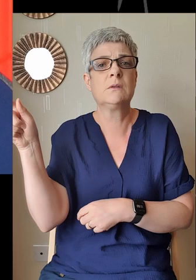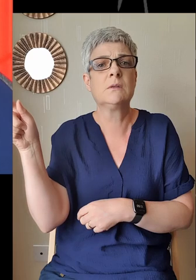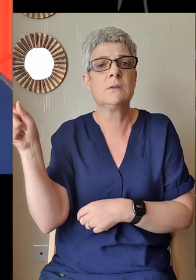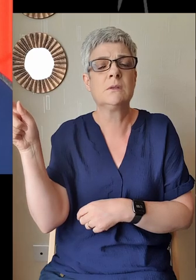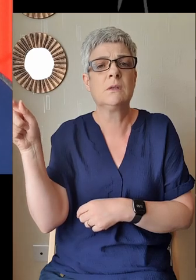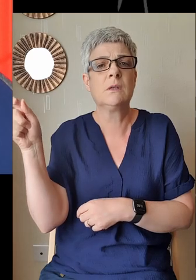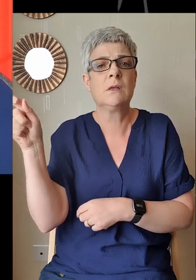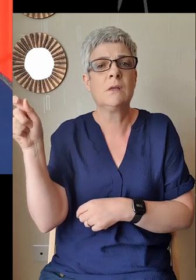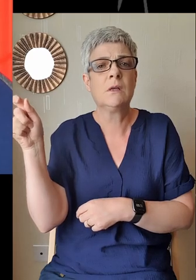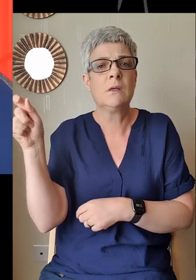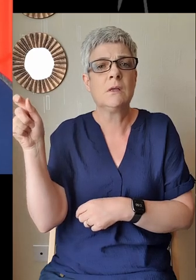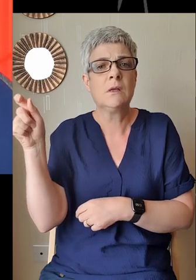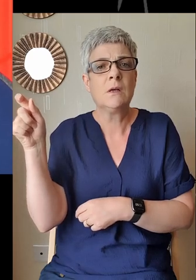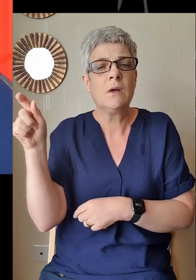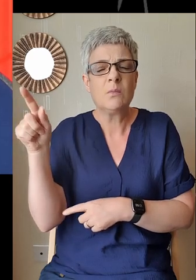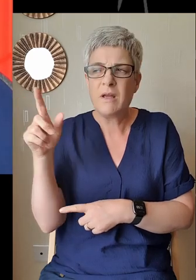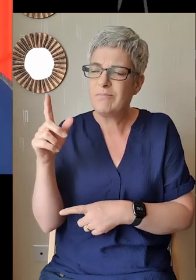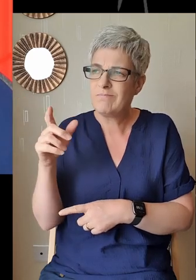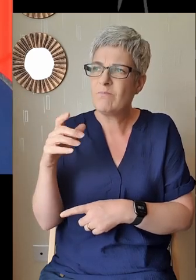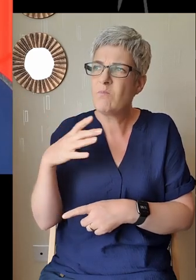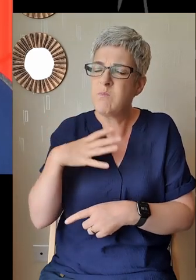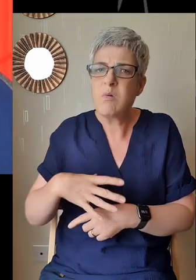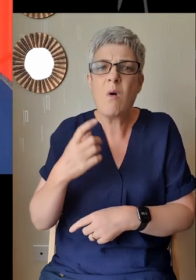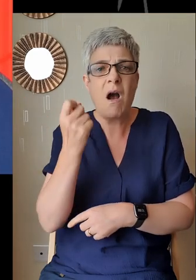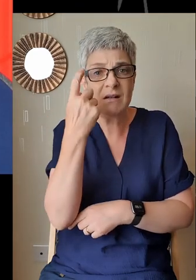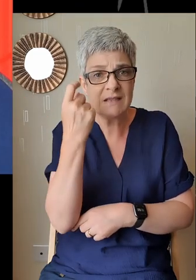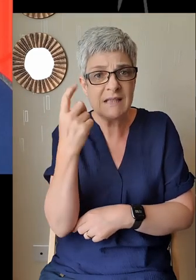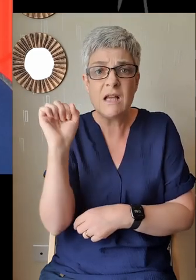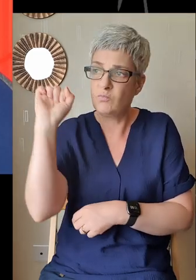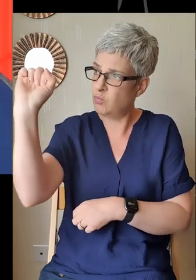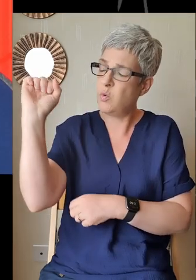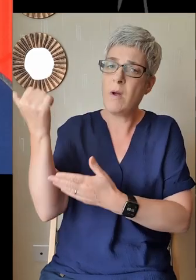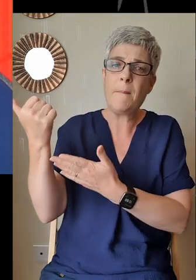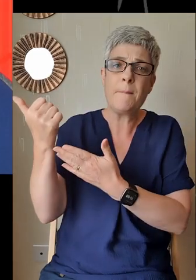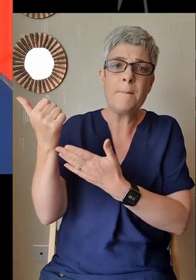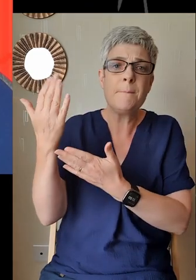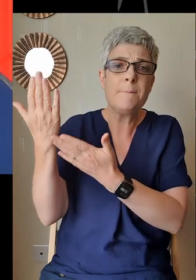We come to grasp your mercy and acceptance of us.